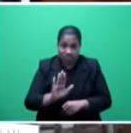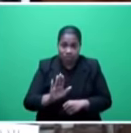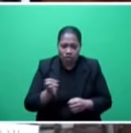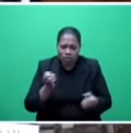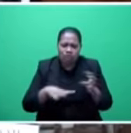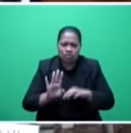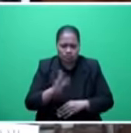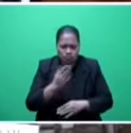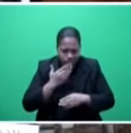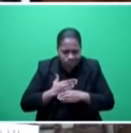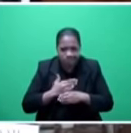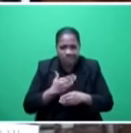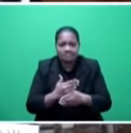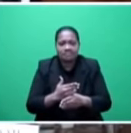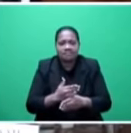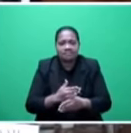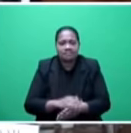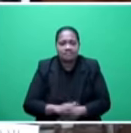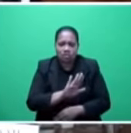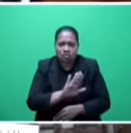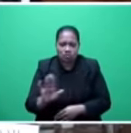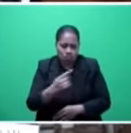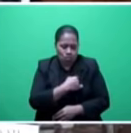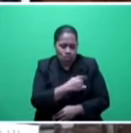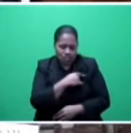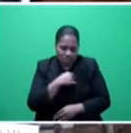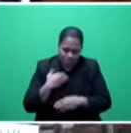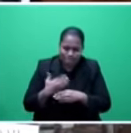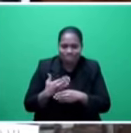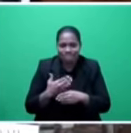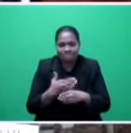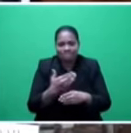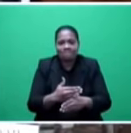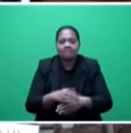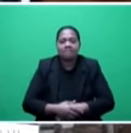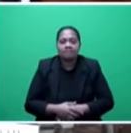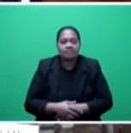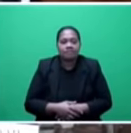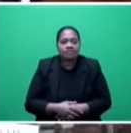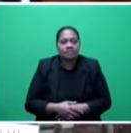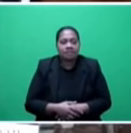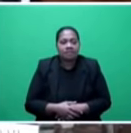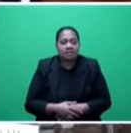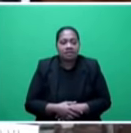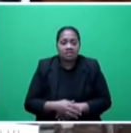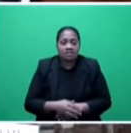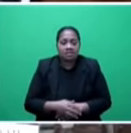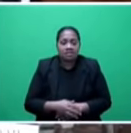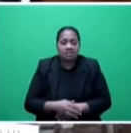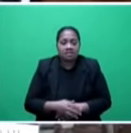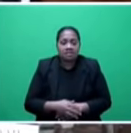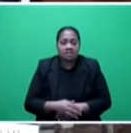your dedication, and your commitment. And I ask the Honourable Minister for Health to